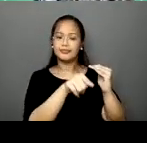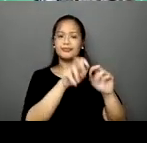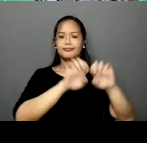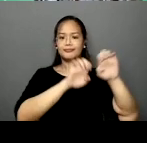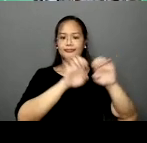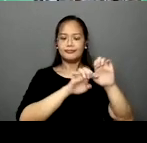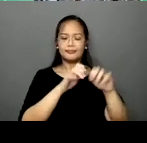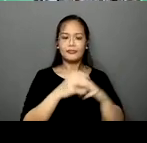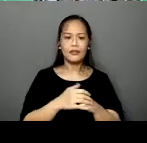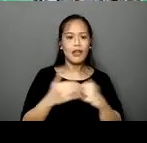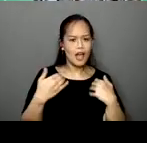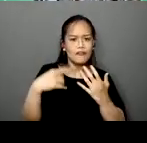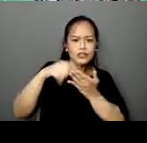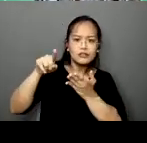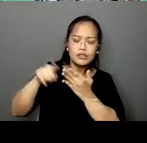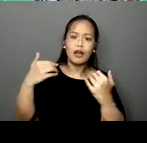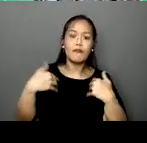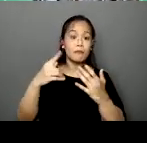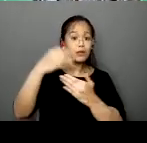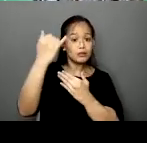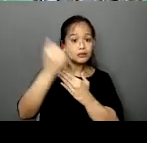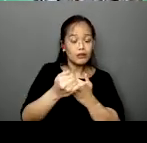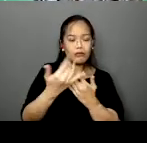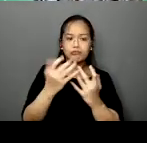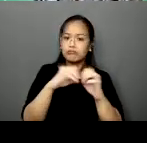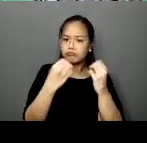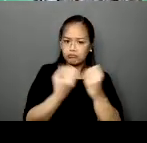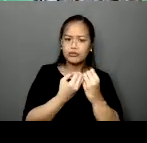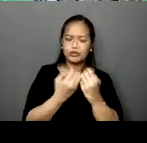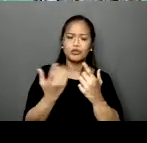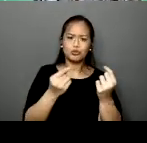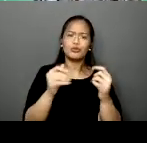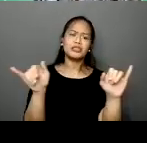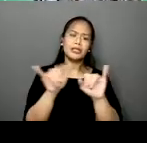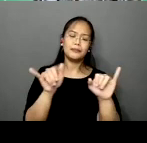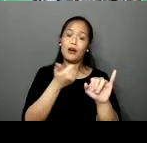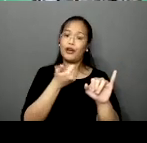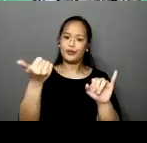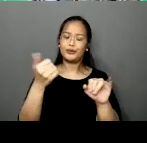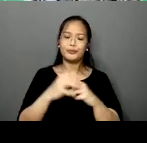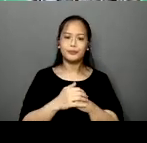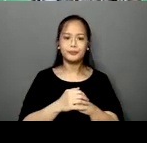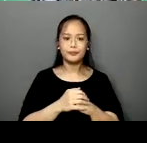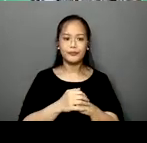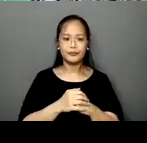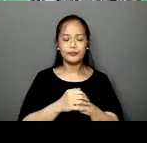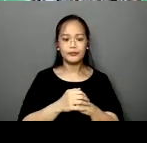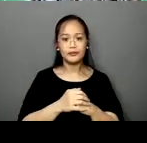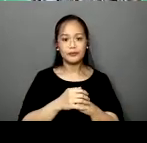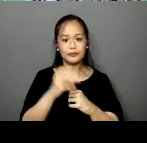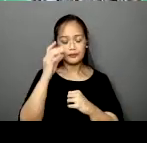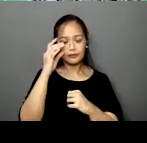have projects, that have organizations that do similar roles. So one key part